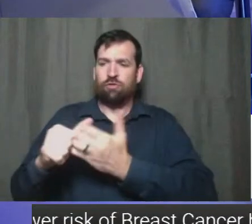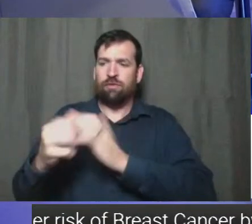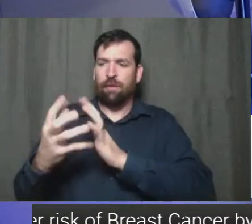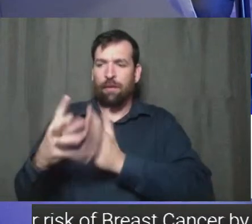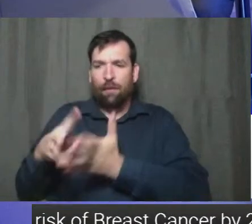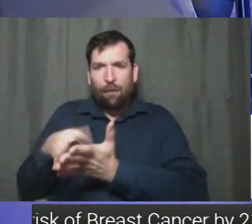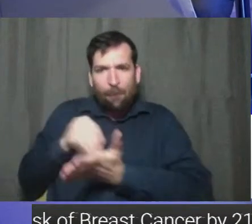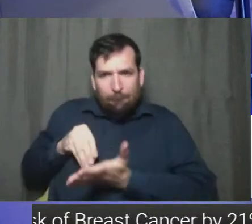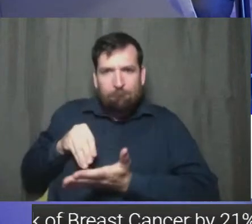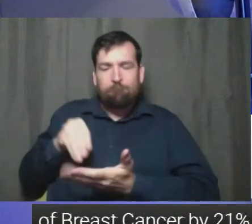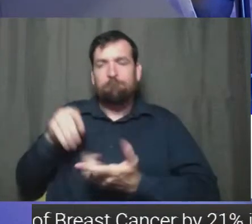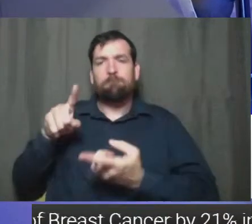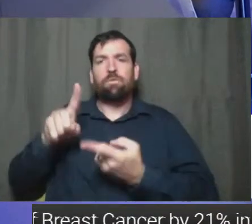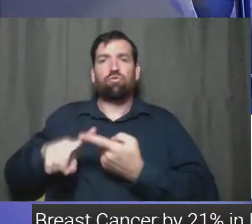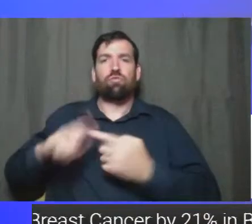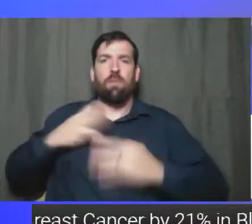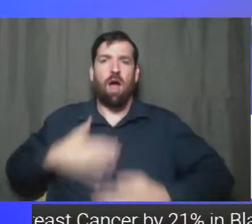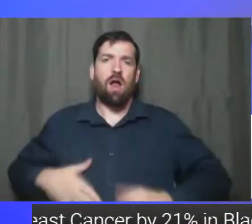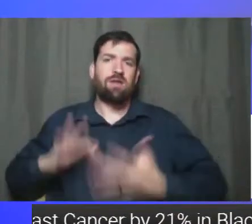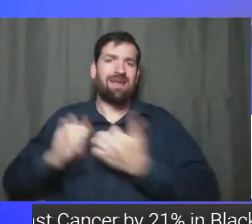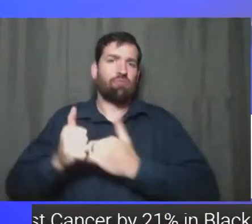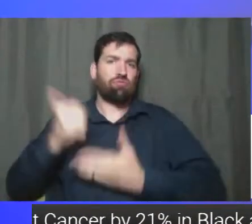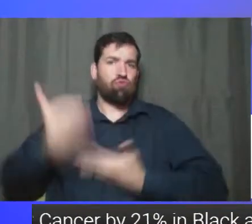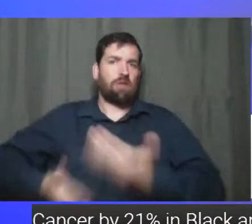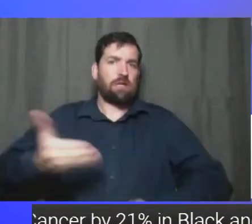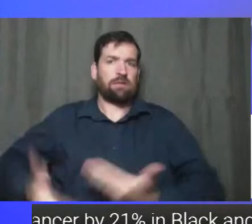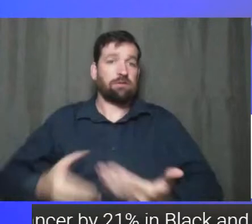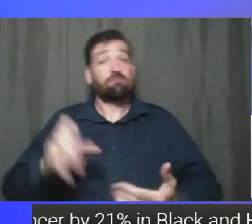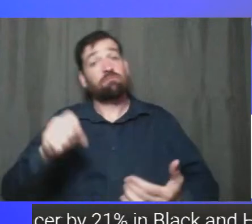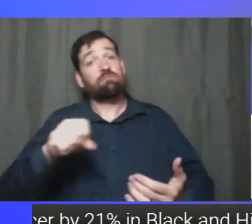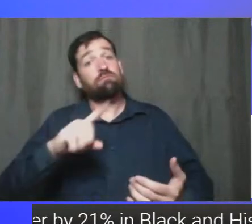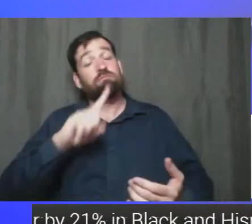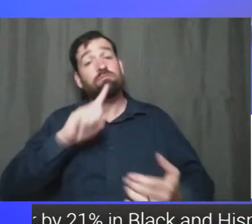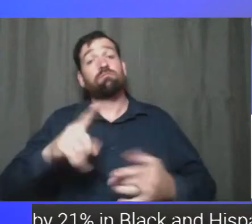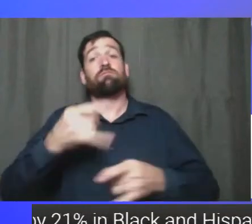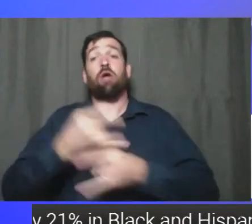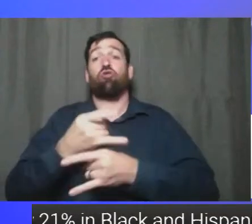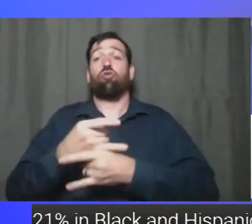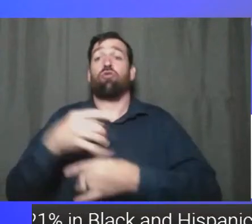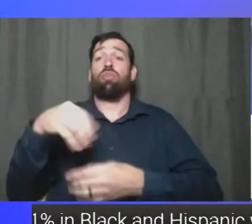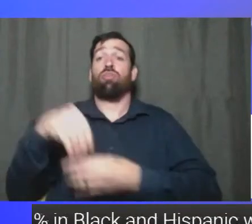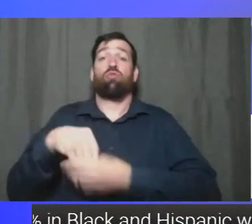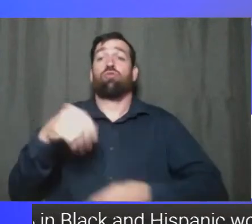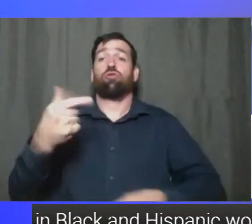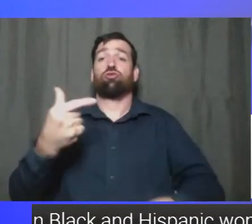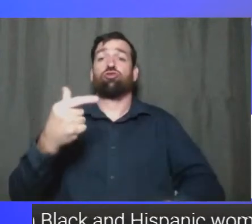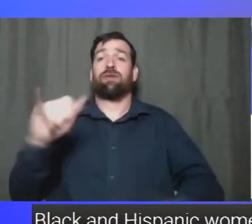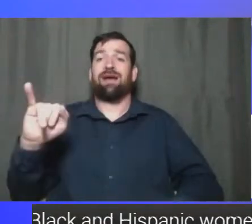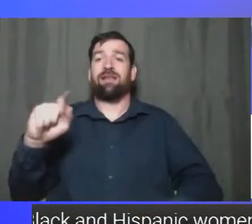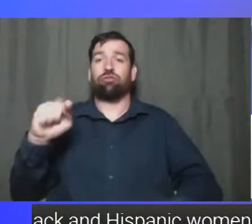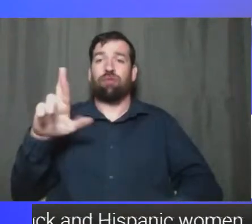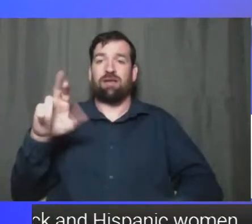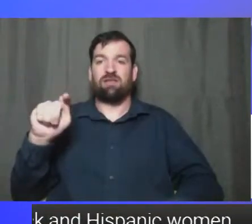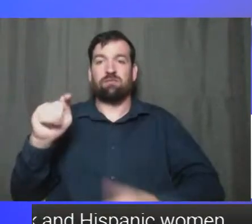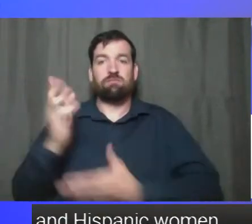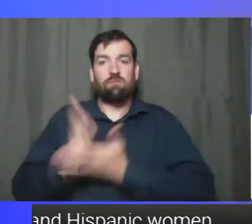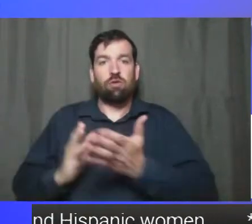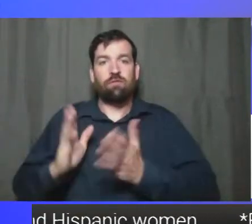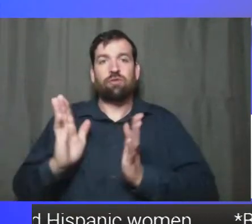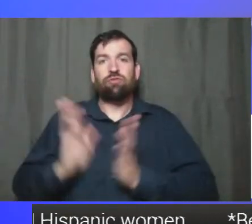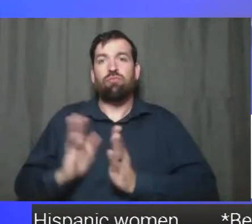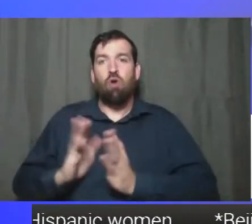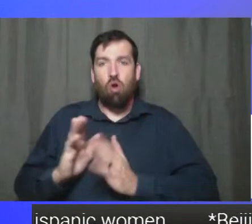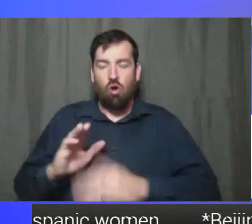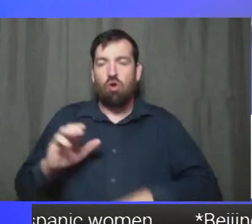is it processed? Absolutely. So alcohol is absorbed through your GI tract, primarily in a part of your small intestine called the duodenum.